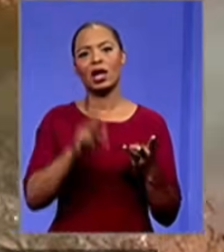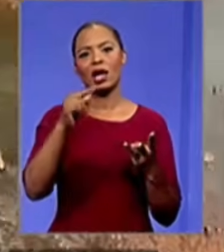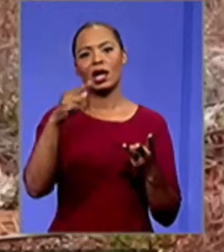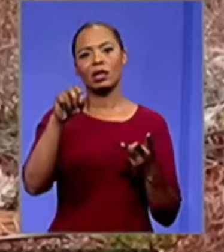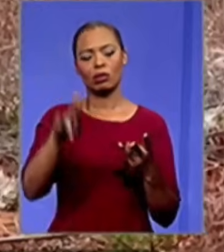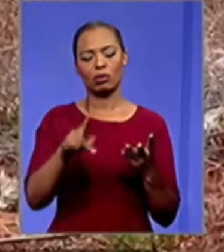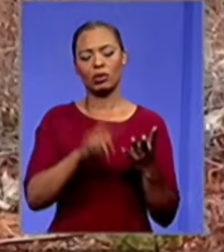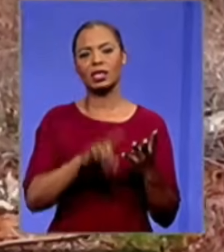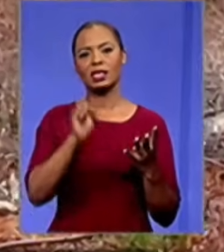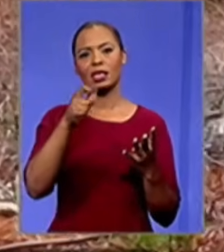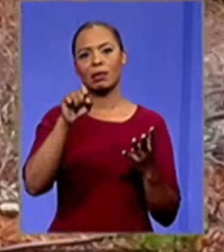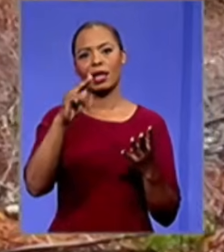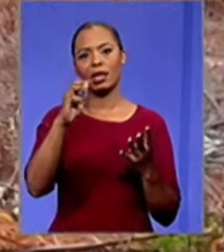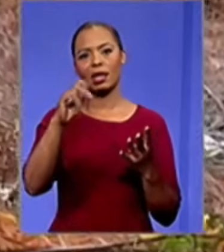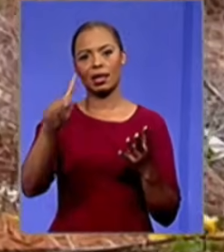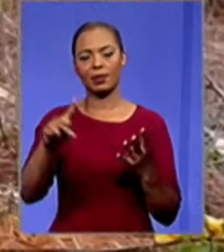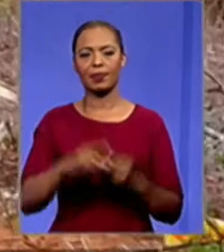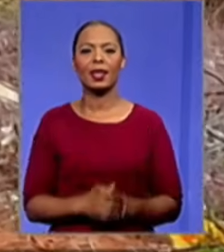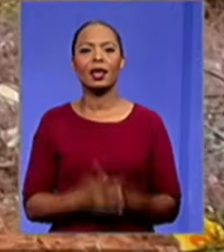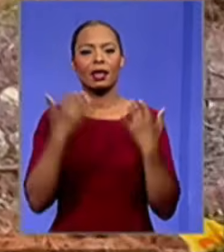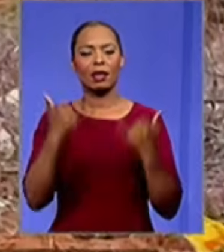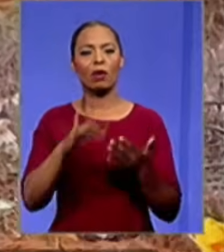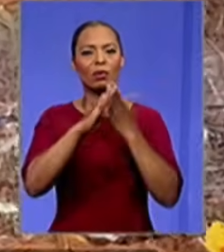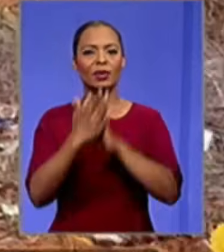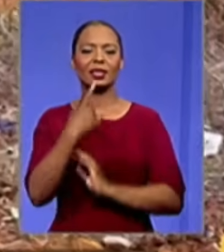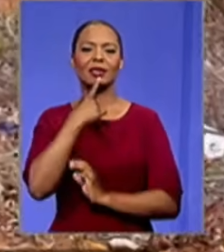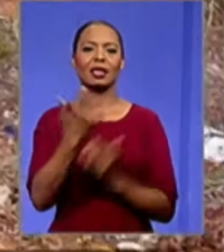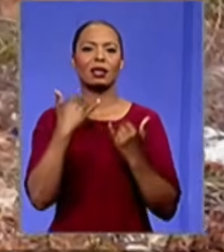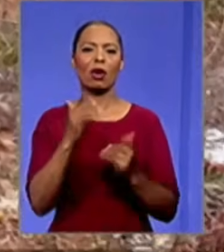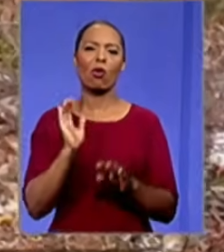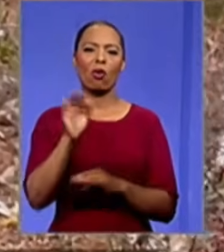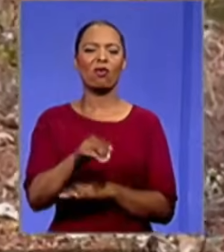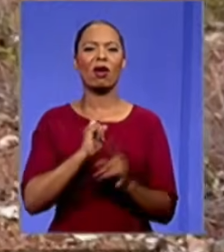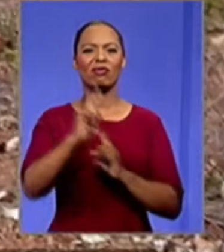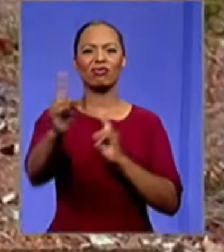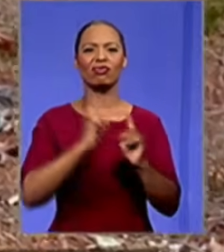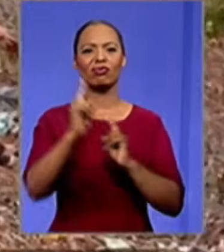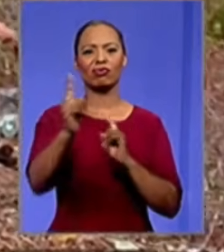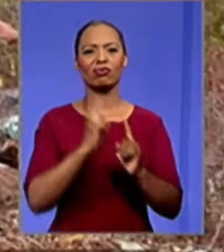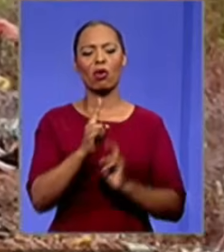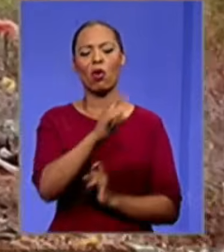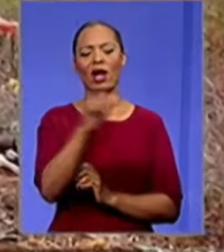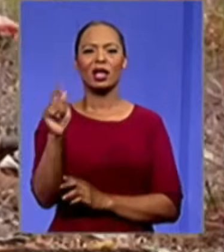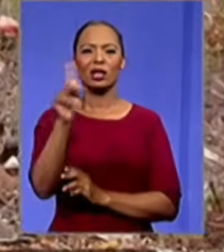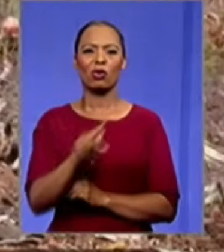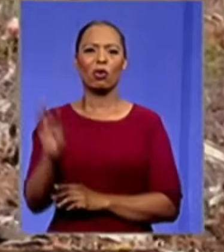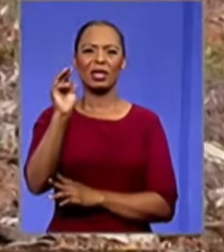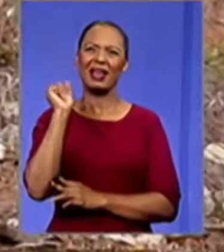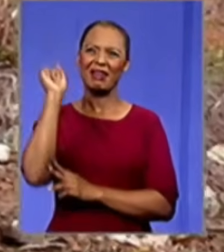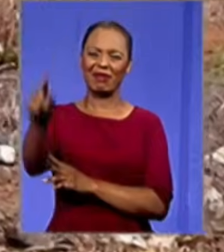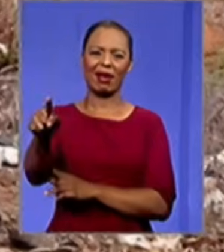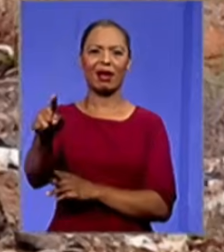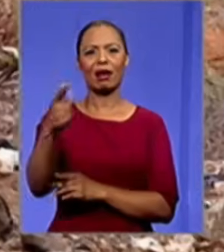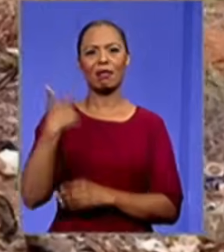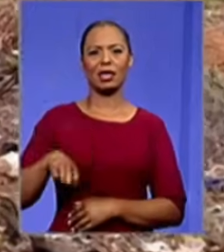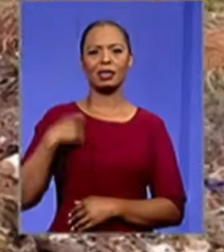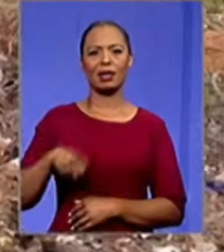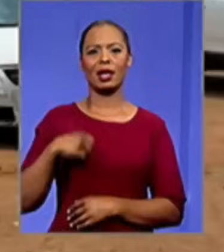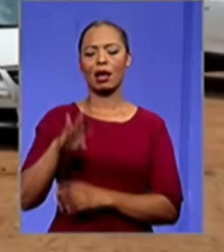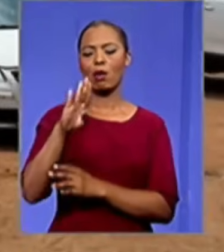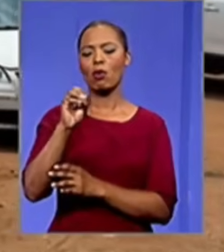tšona. Badudi ba re ba gapeletše ga go tsamaya monabo wa dikilomitara tše lekgolo go leba ka dikantorong tša mmasepala wa Mogalakwena gore ba kgone go